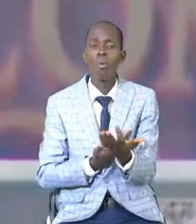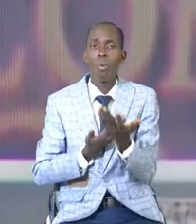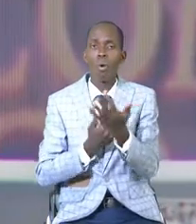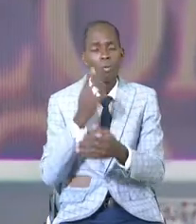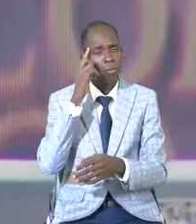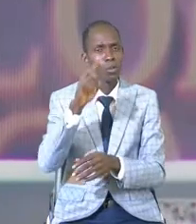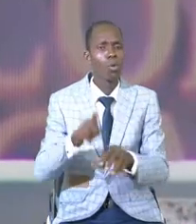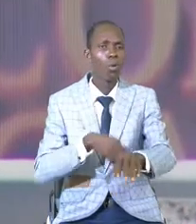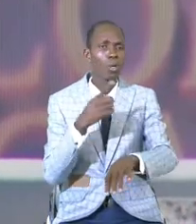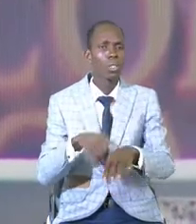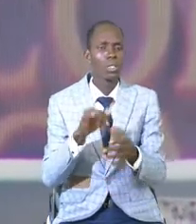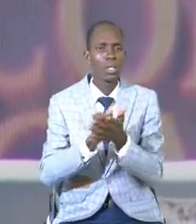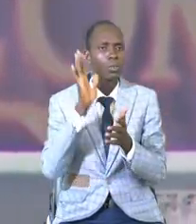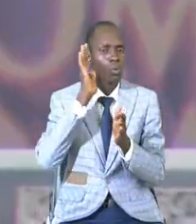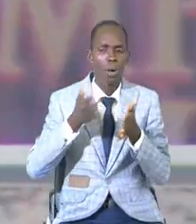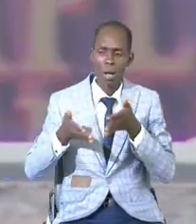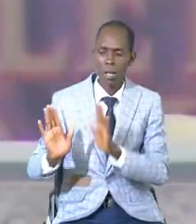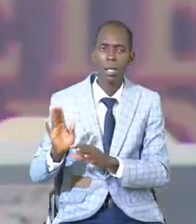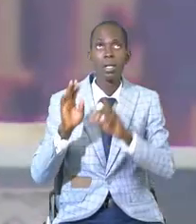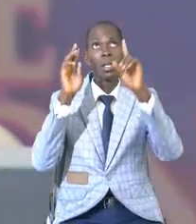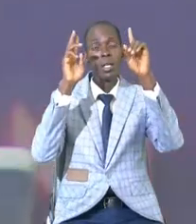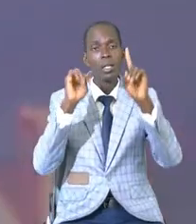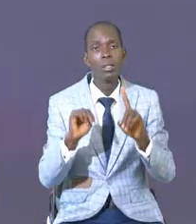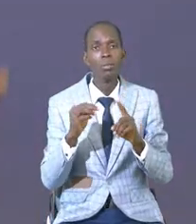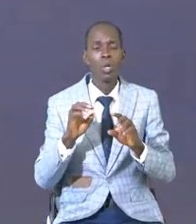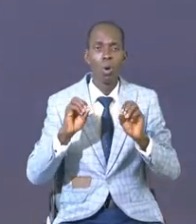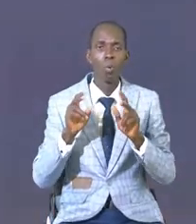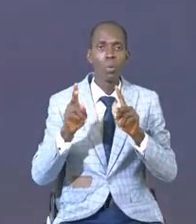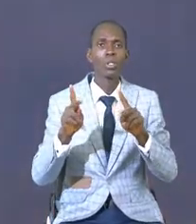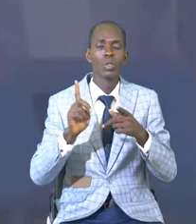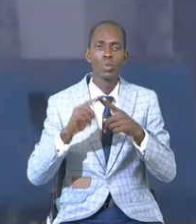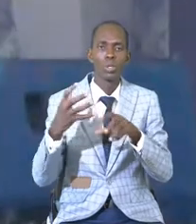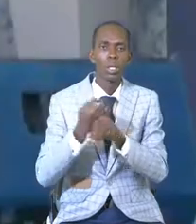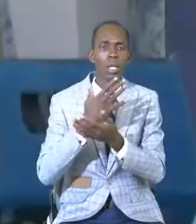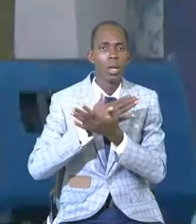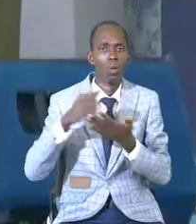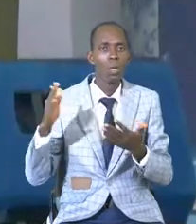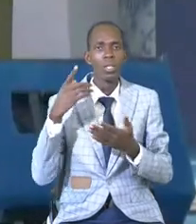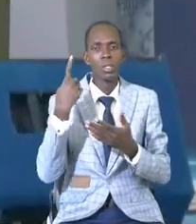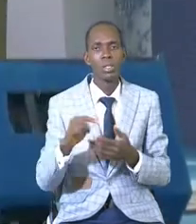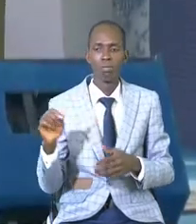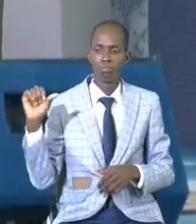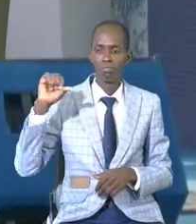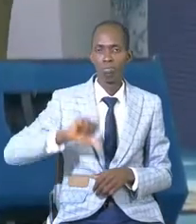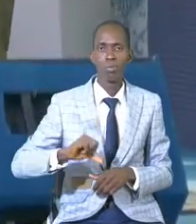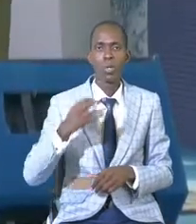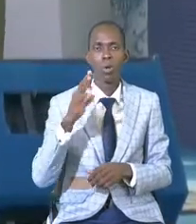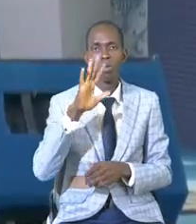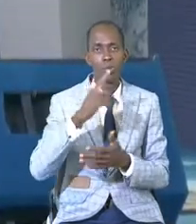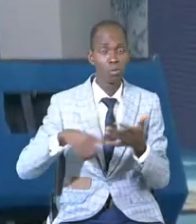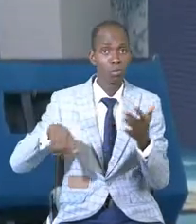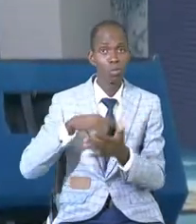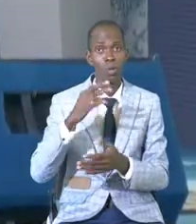the chance, you'll grant him the liberty to take away the condemnation of your sin, to